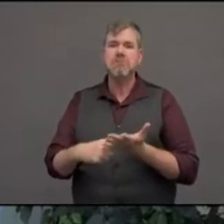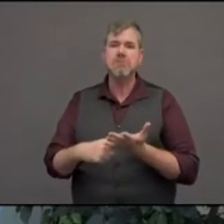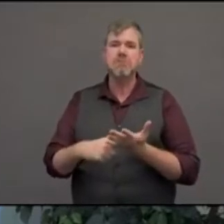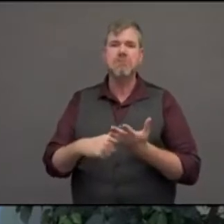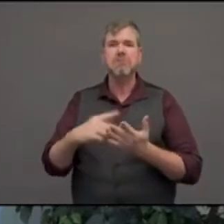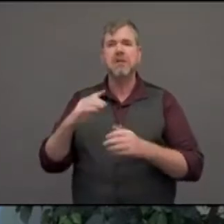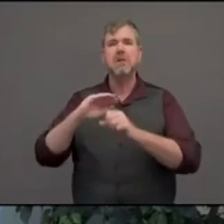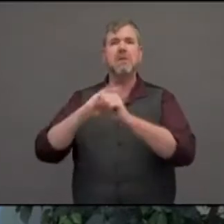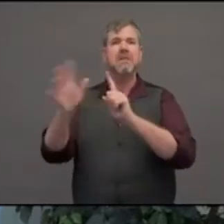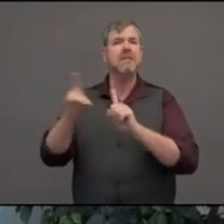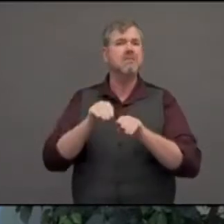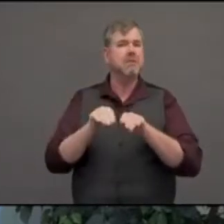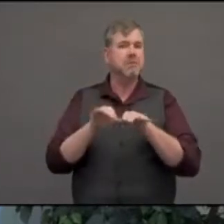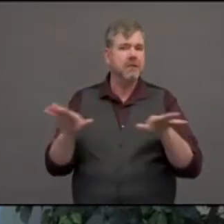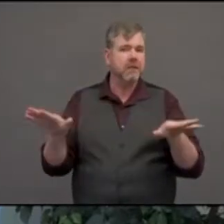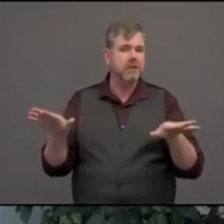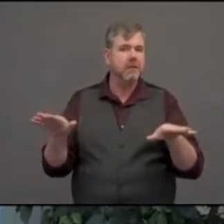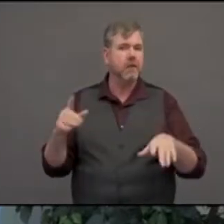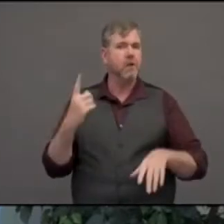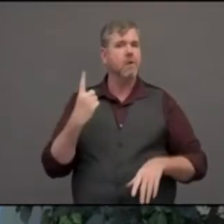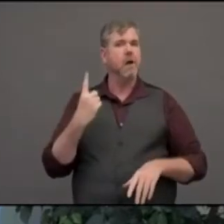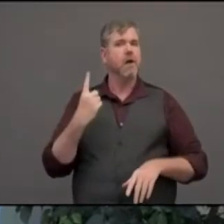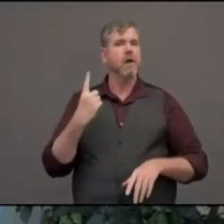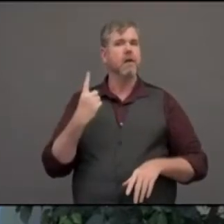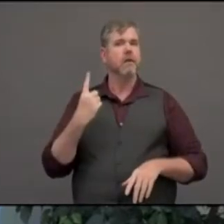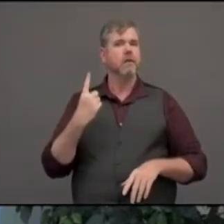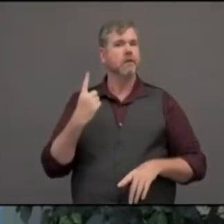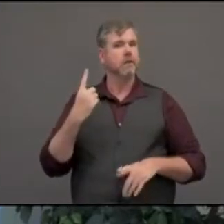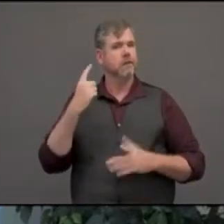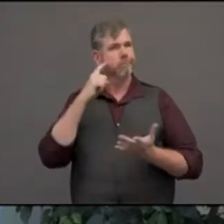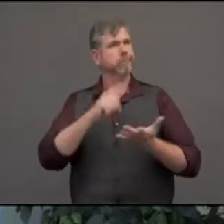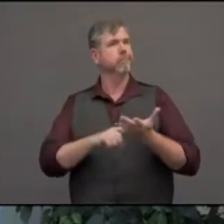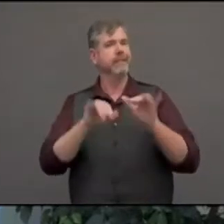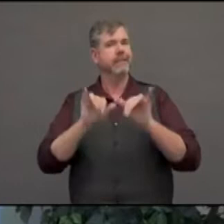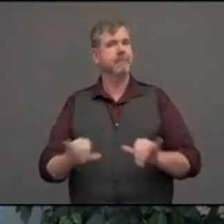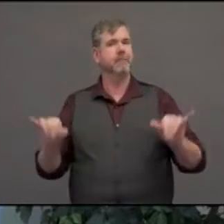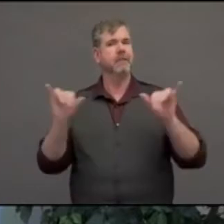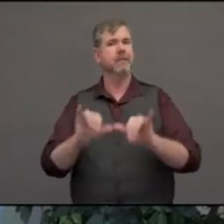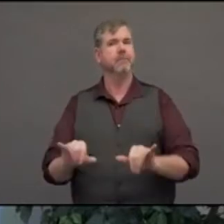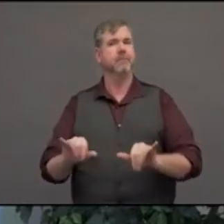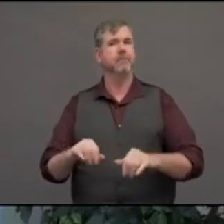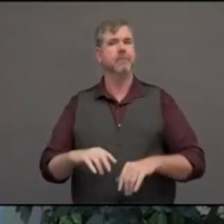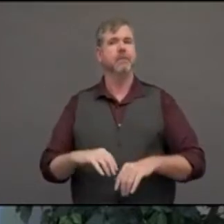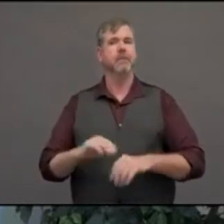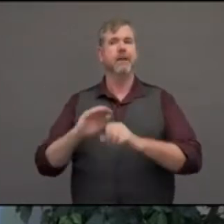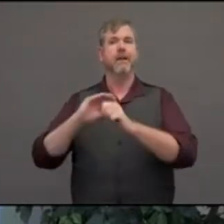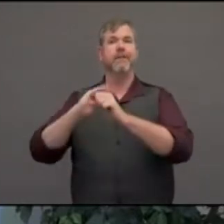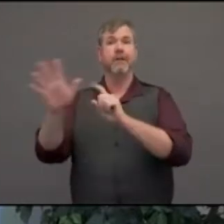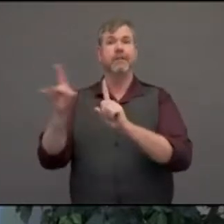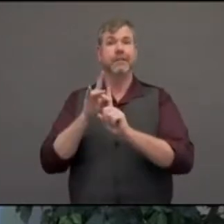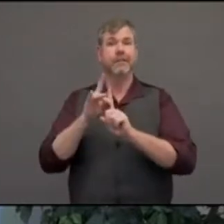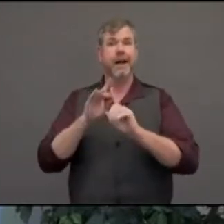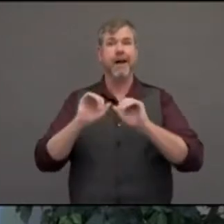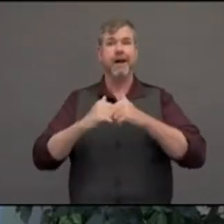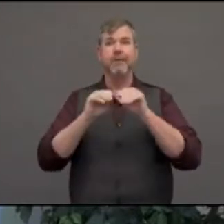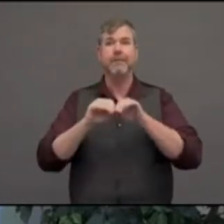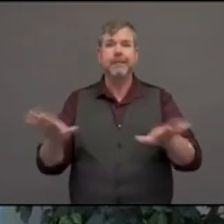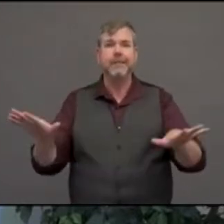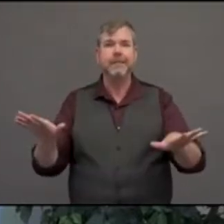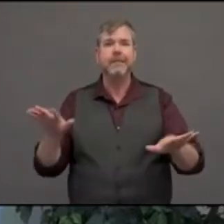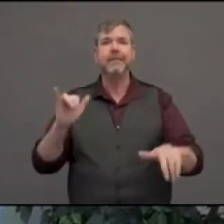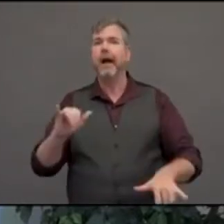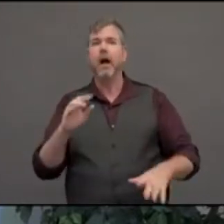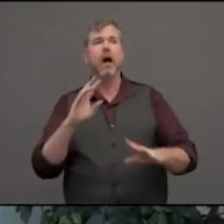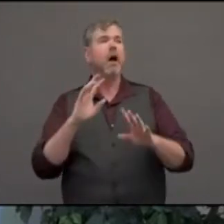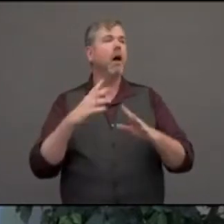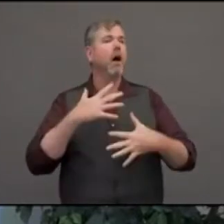thing that has stayed consistent is that the virus spreads through droplets. And we know this just from